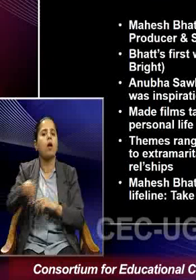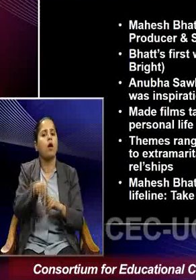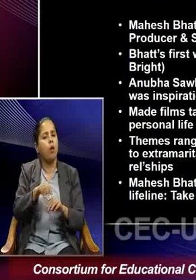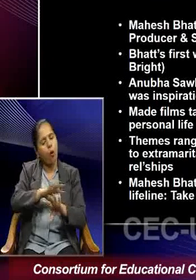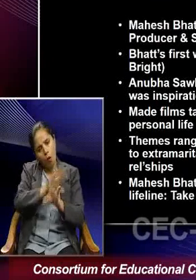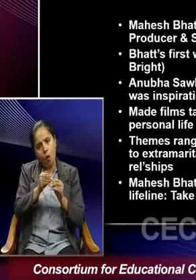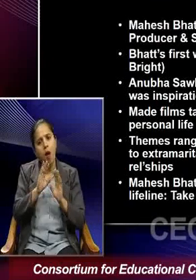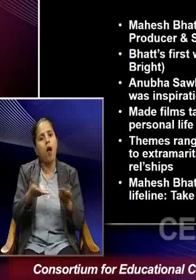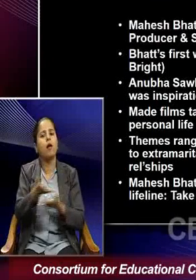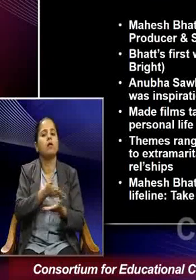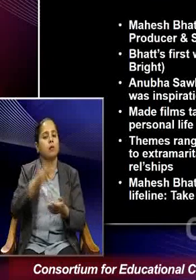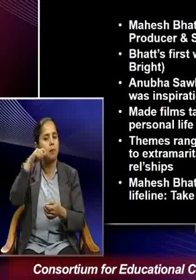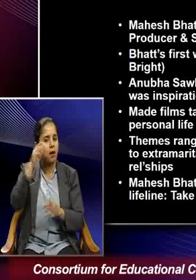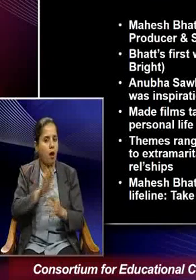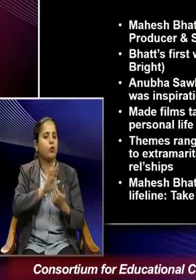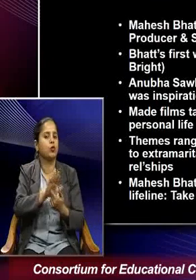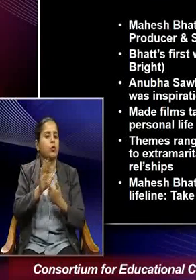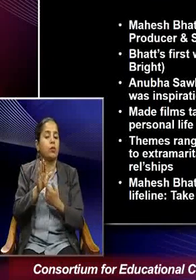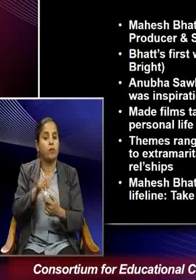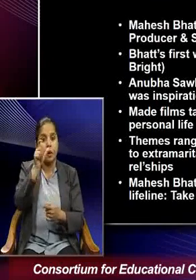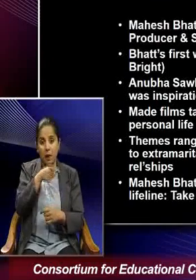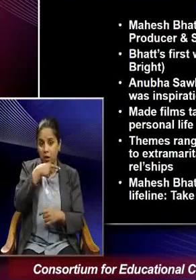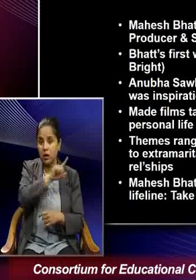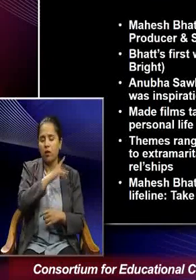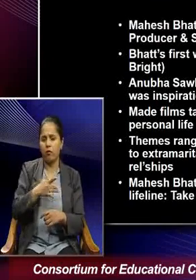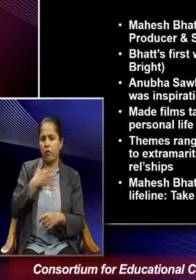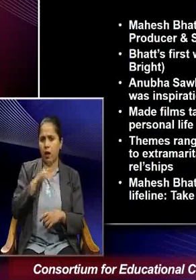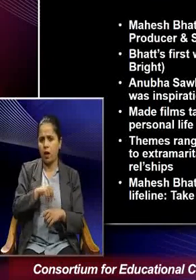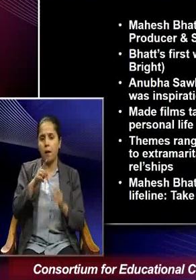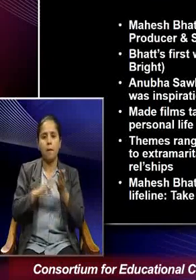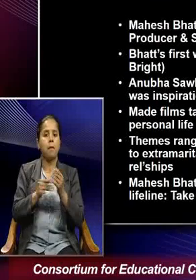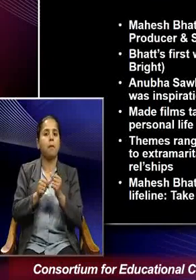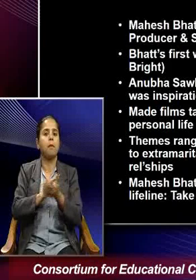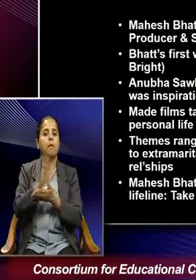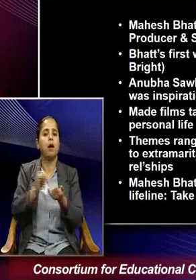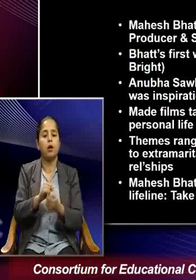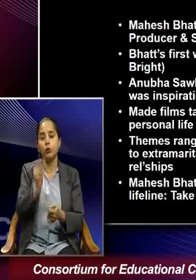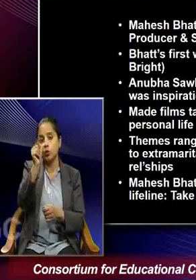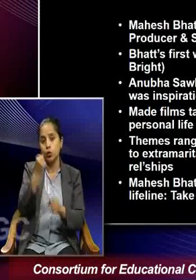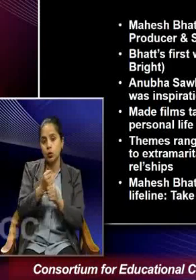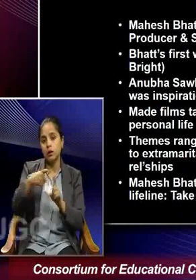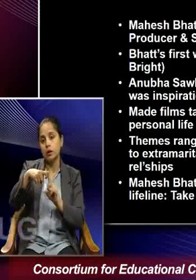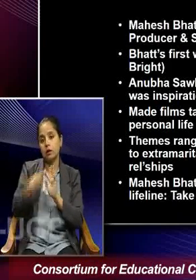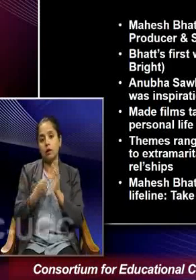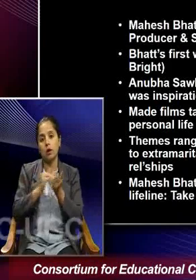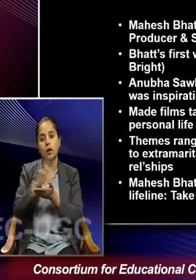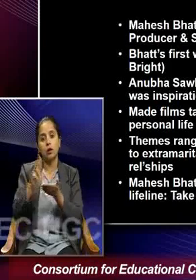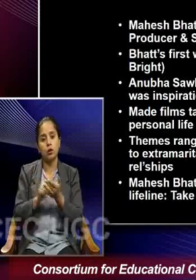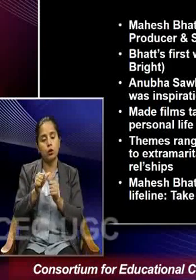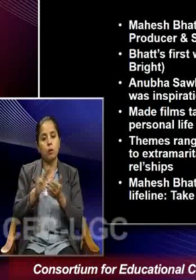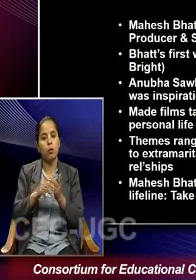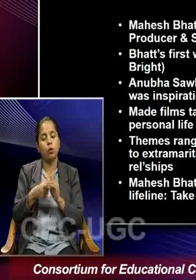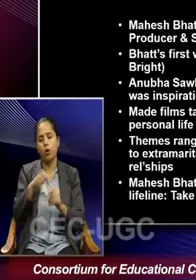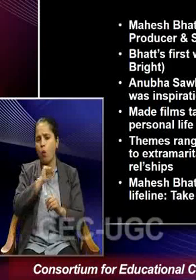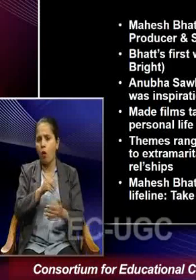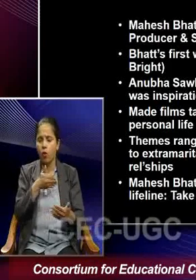been undertaken by him. And Mahesh Bhatt personally has felt that U.G. Krishnamurti is his lifeline in